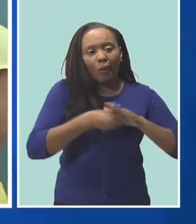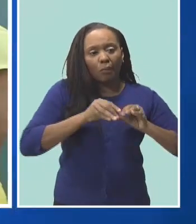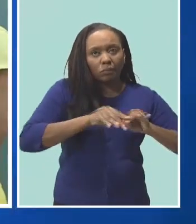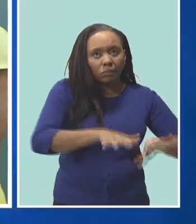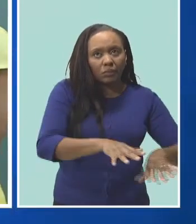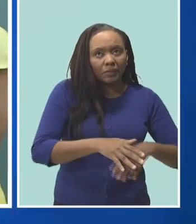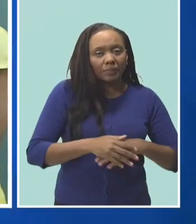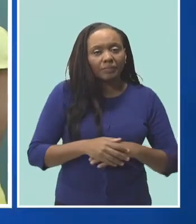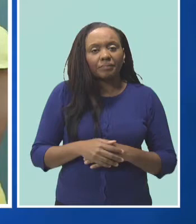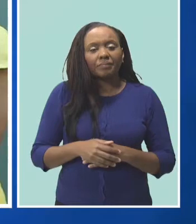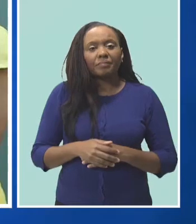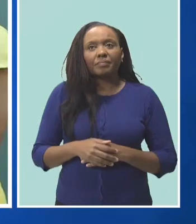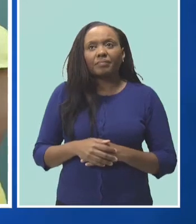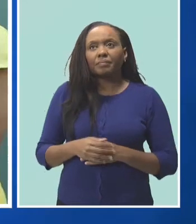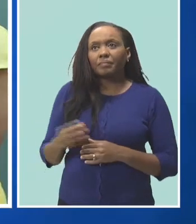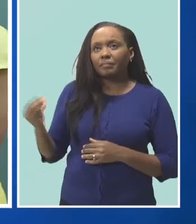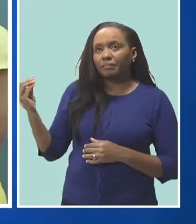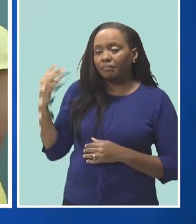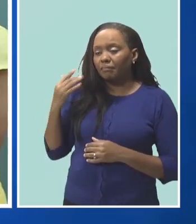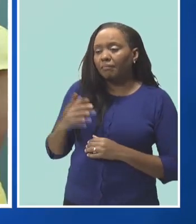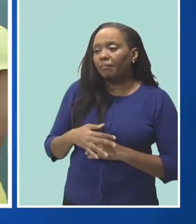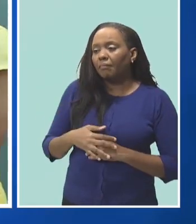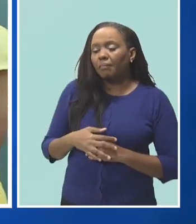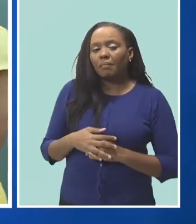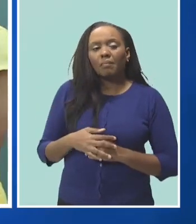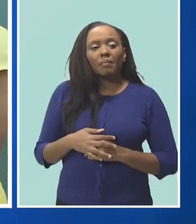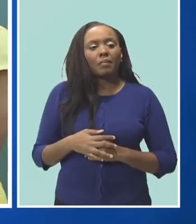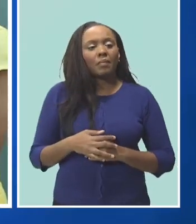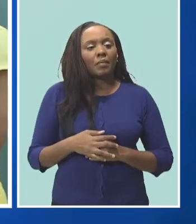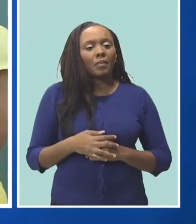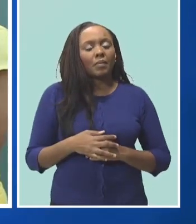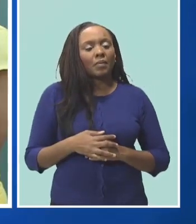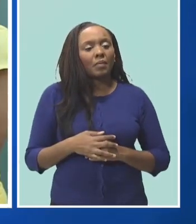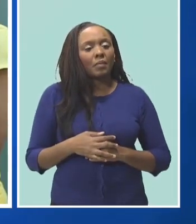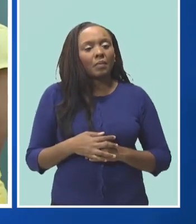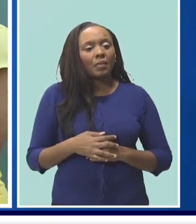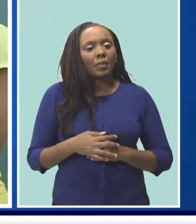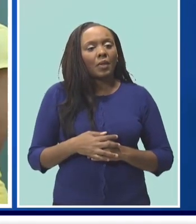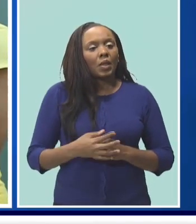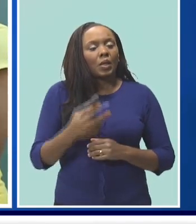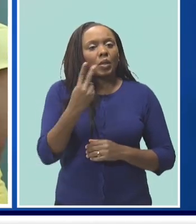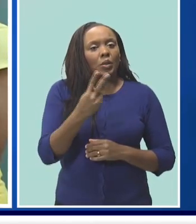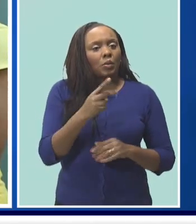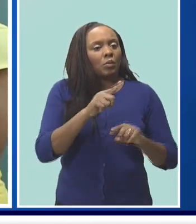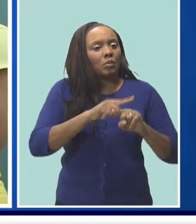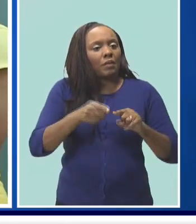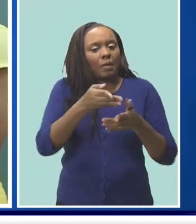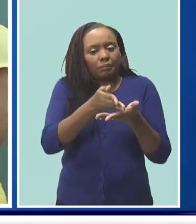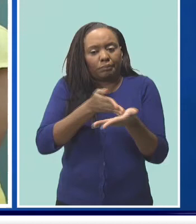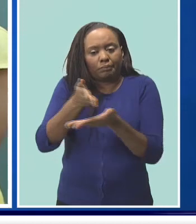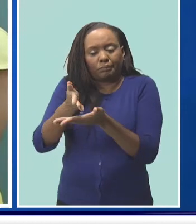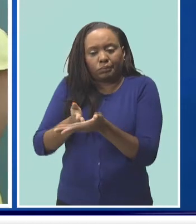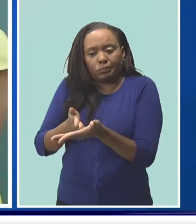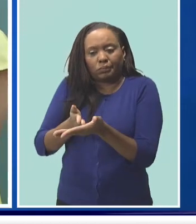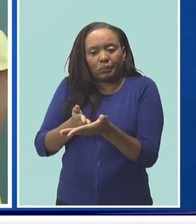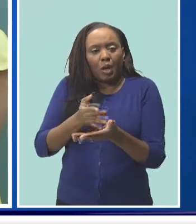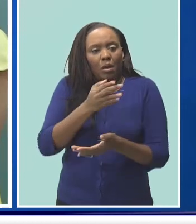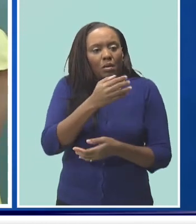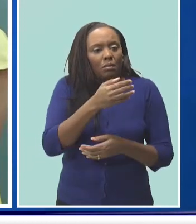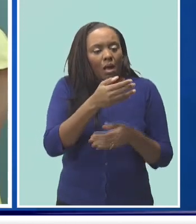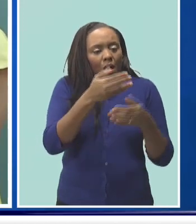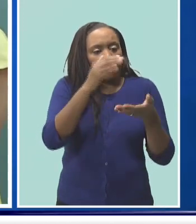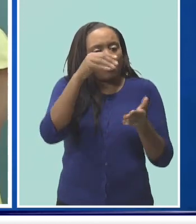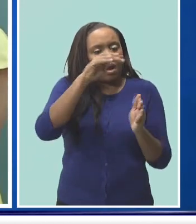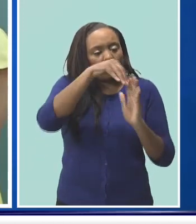It's technically 2 consecutive quarters of decline. This thing is 6 weeks to 2 months old, so